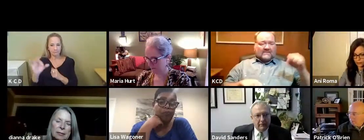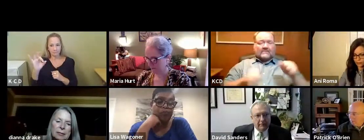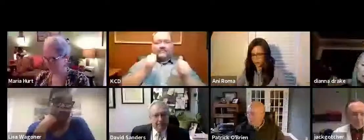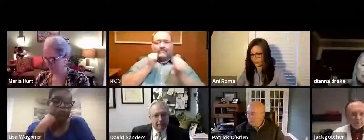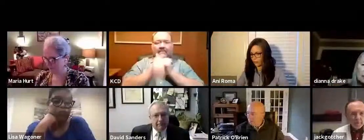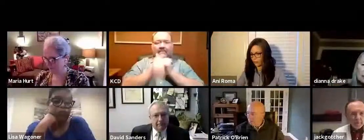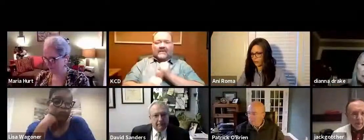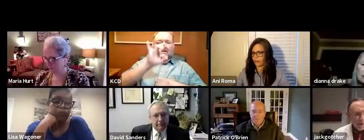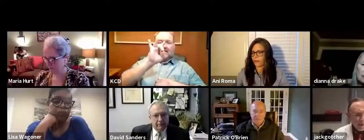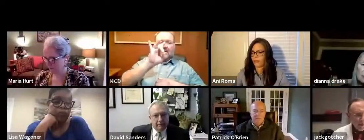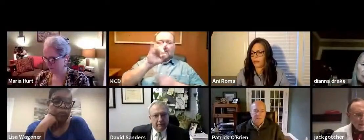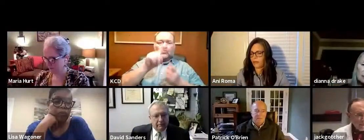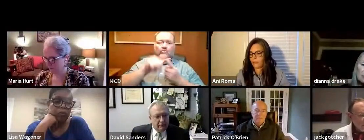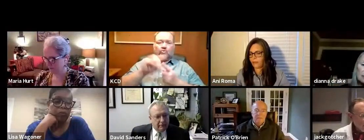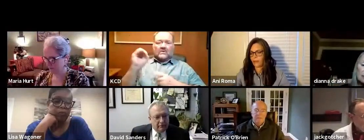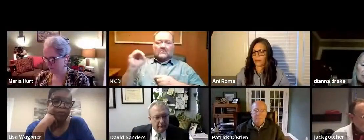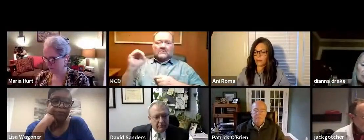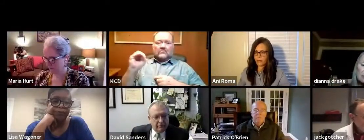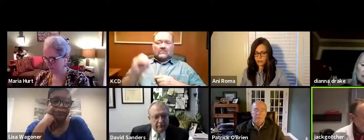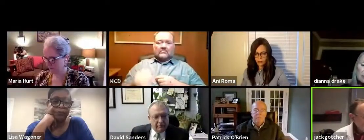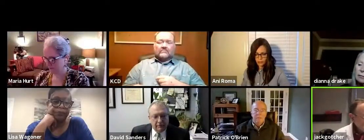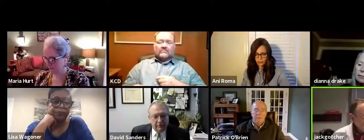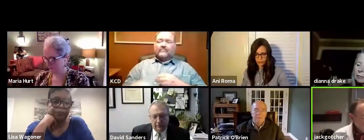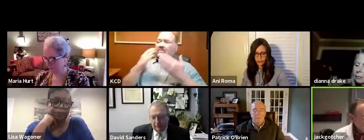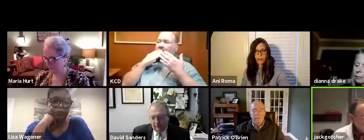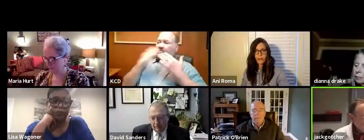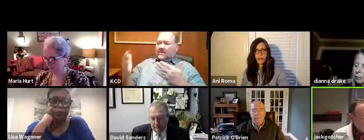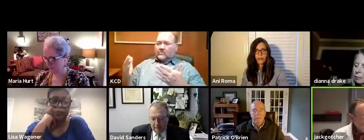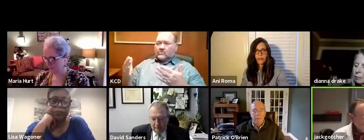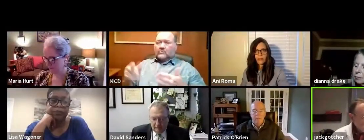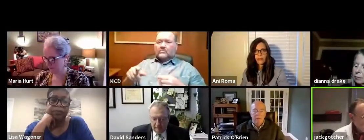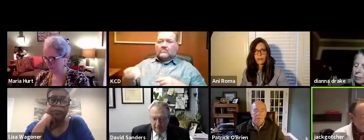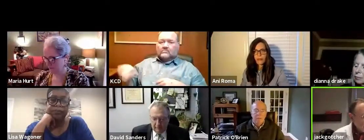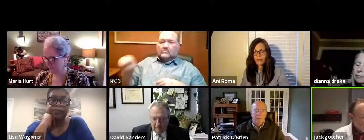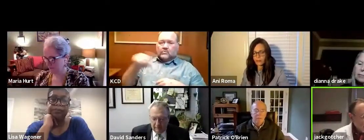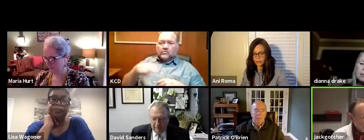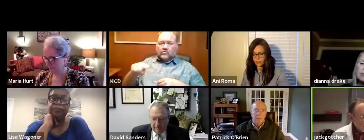8-0. Thank you. You have adopted